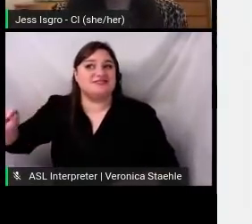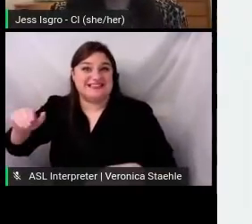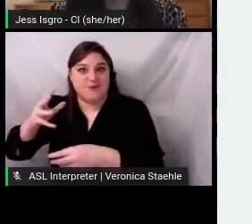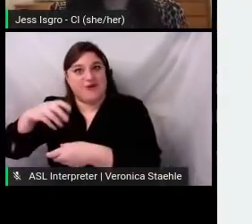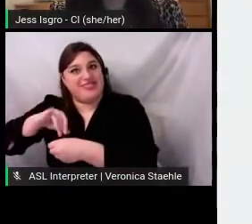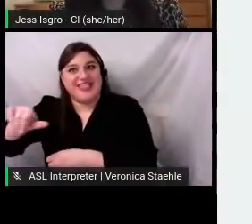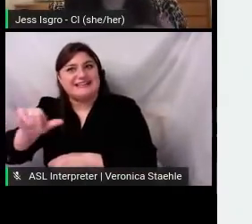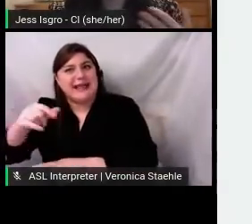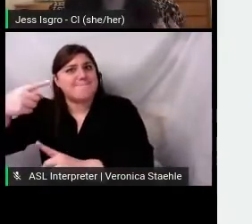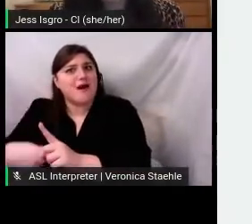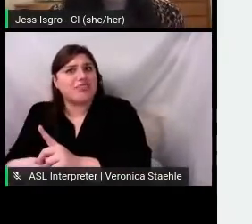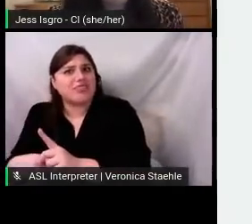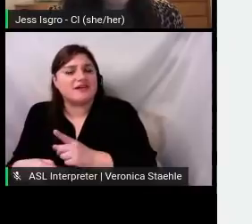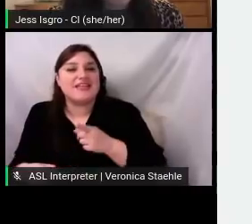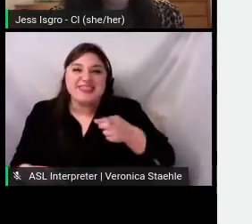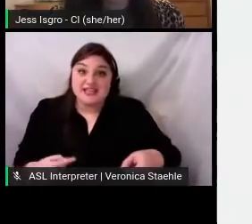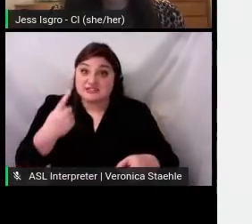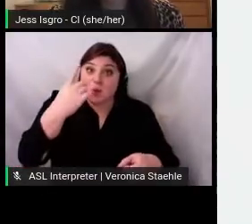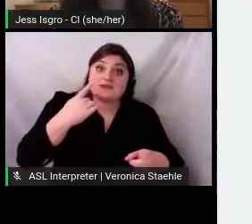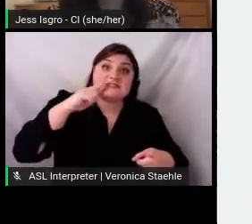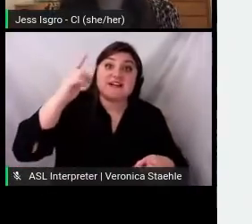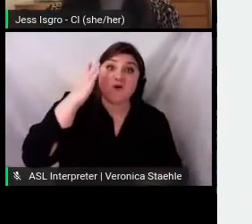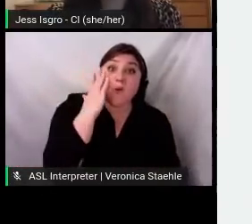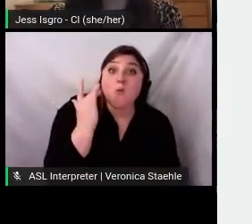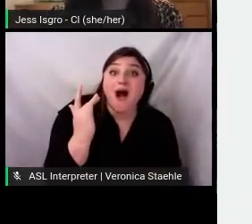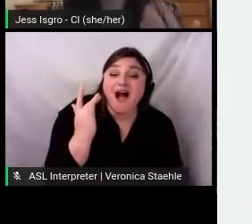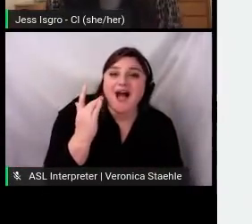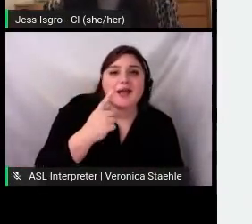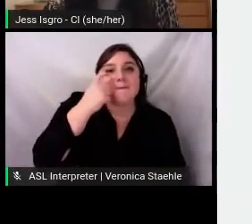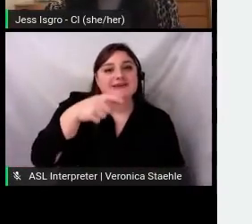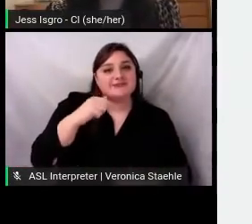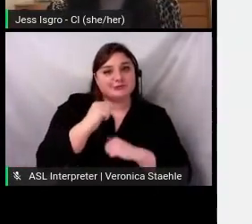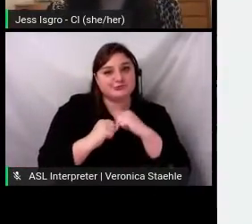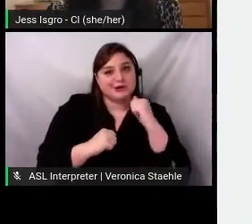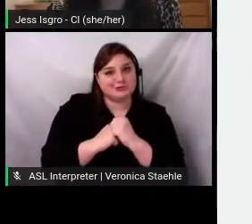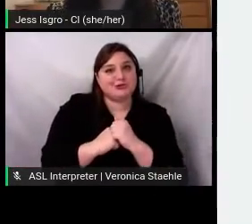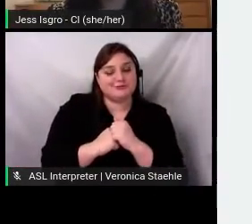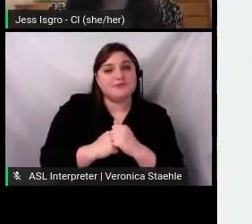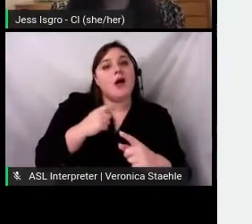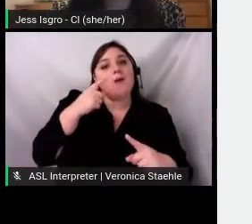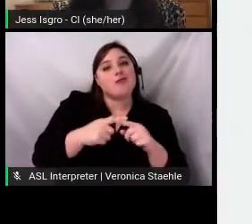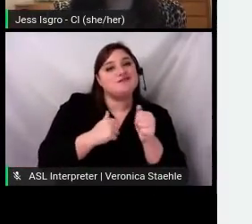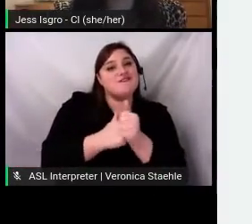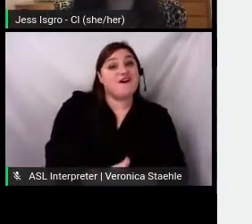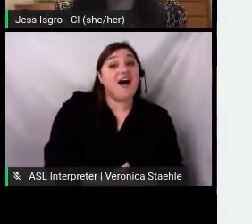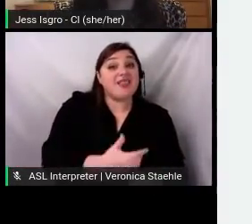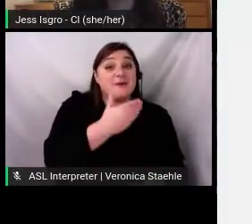followed, largely due to its structure and its adherence to those best practices.